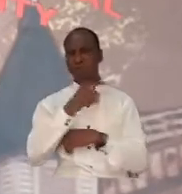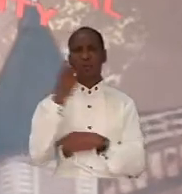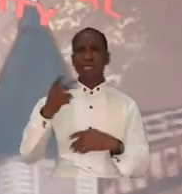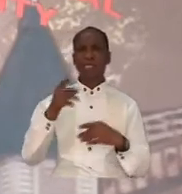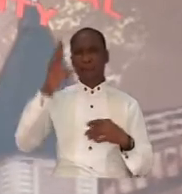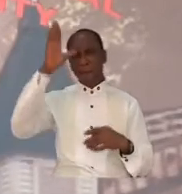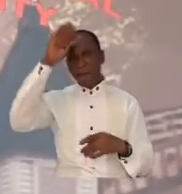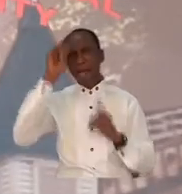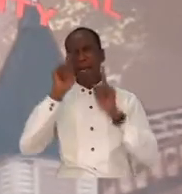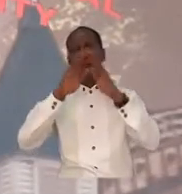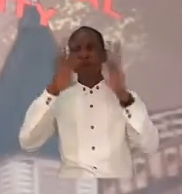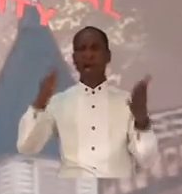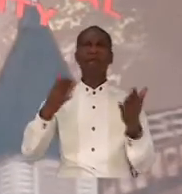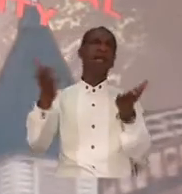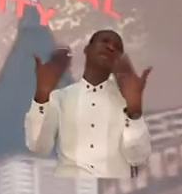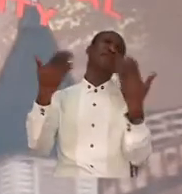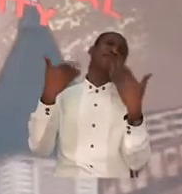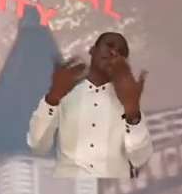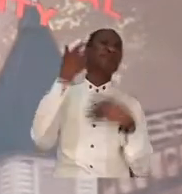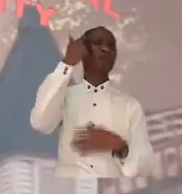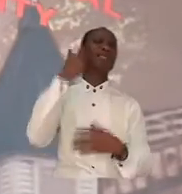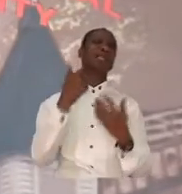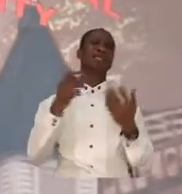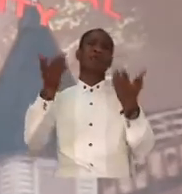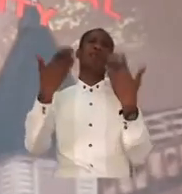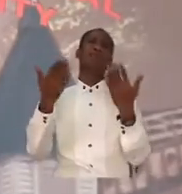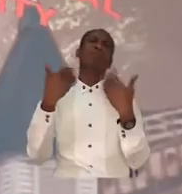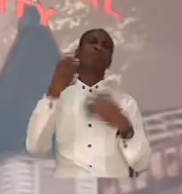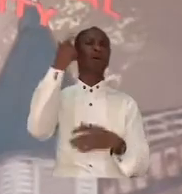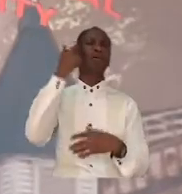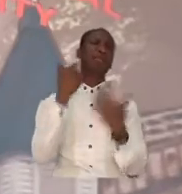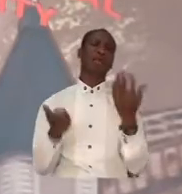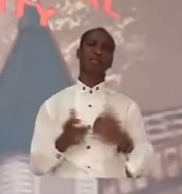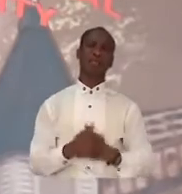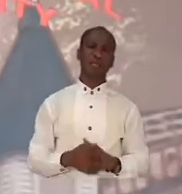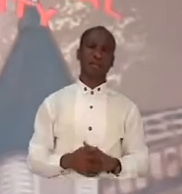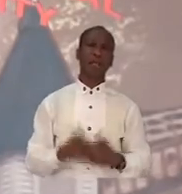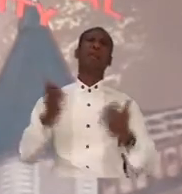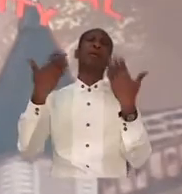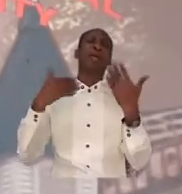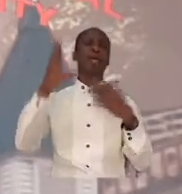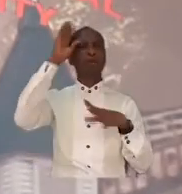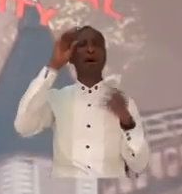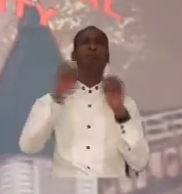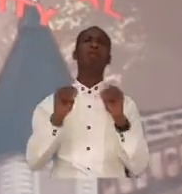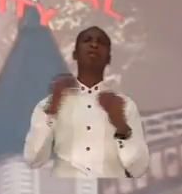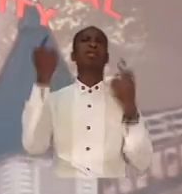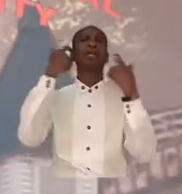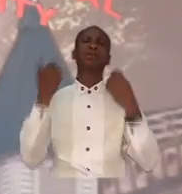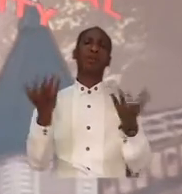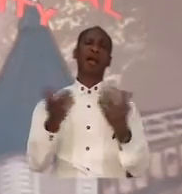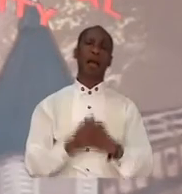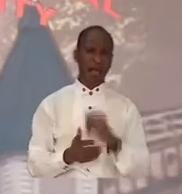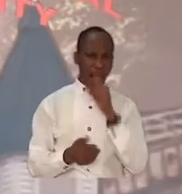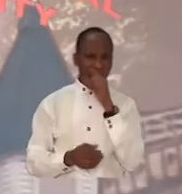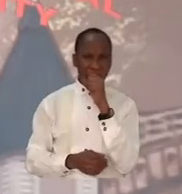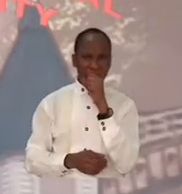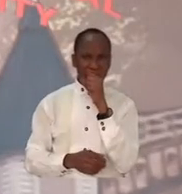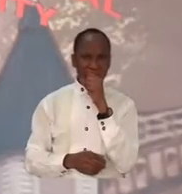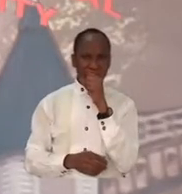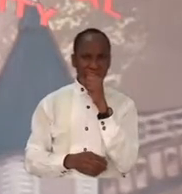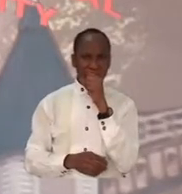o mufa omra na yehun o bring them out that we may know them in other way to have canon knowledge of them